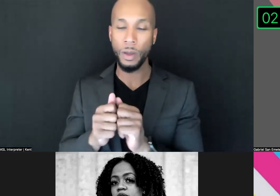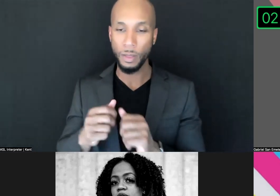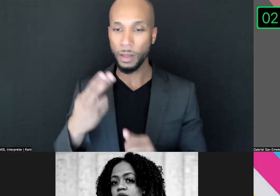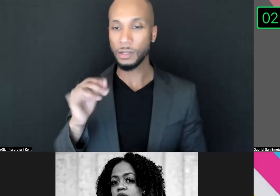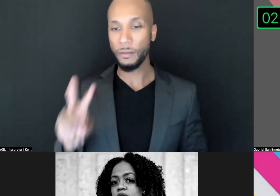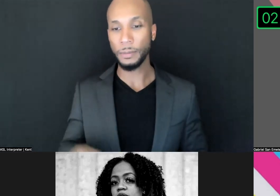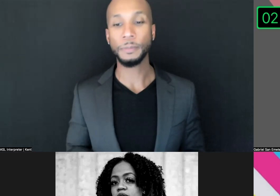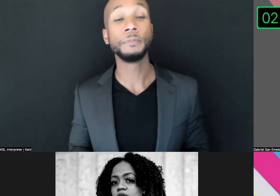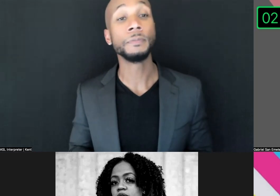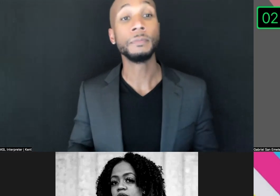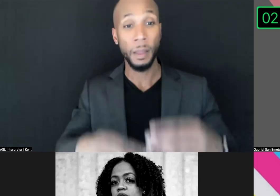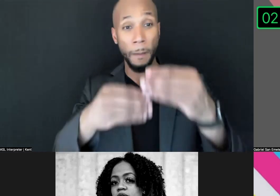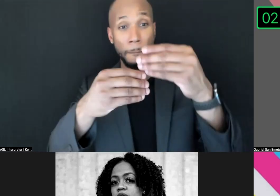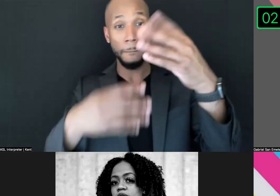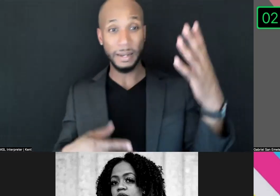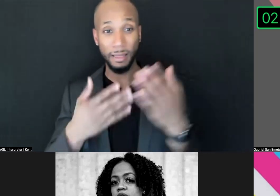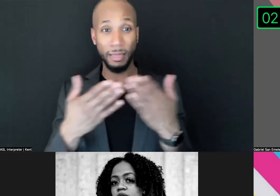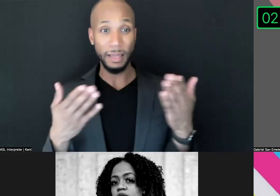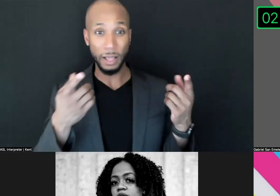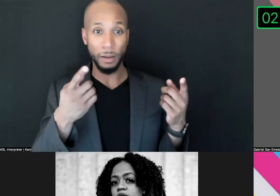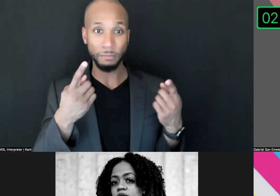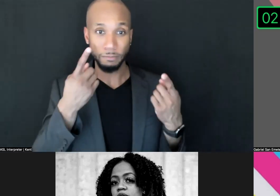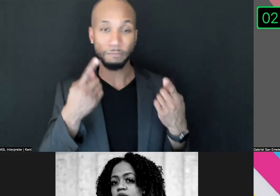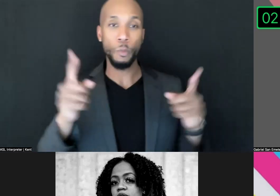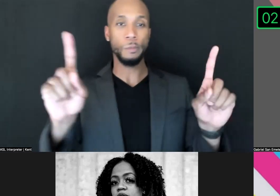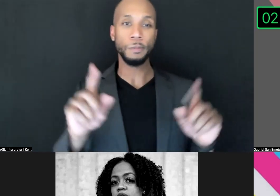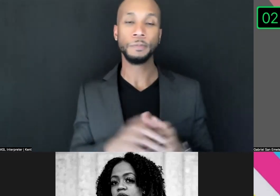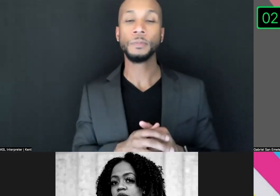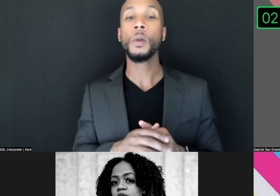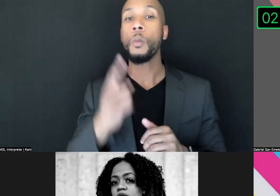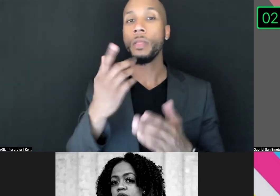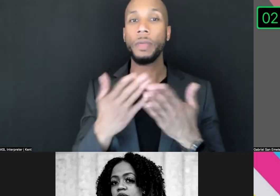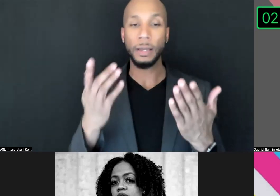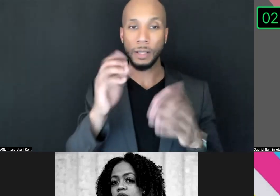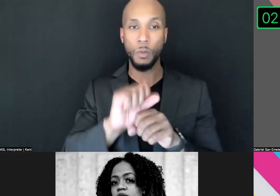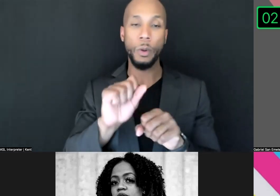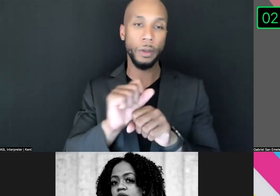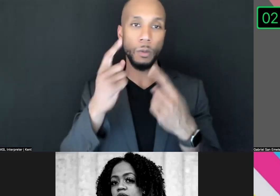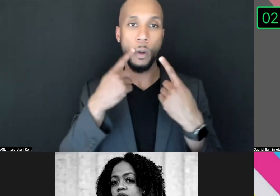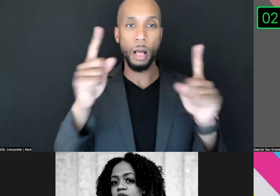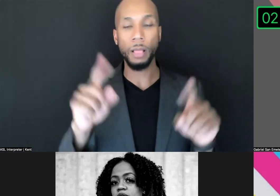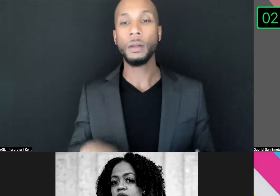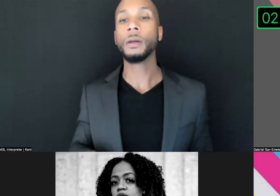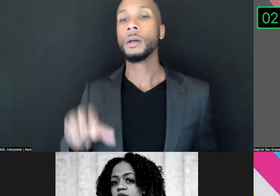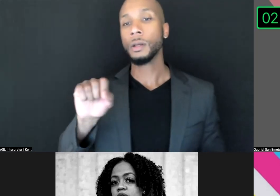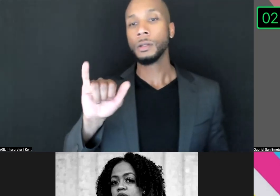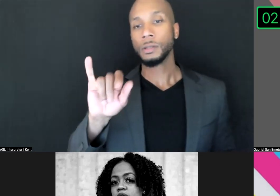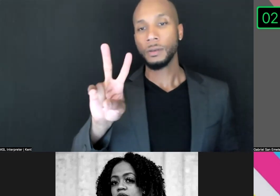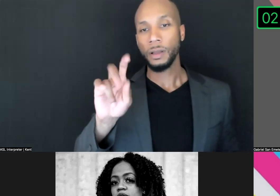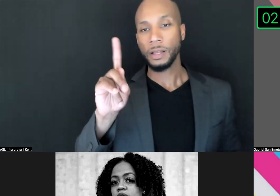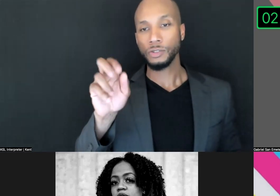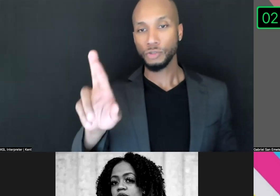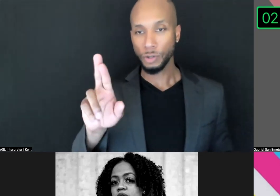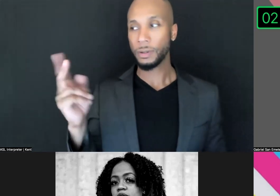So there are a lot of things that are working well. One of the things that's working well. So Sylvester and I, being the elders too